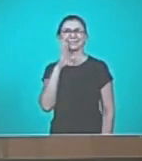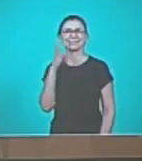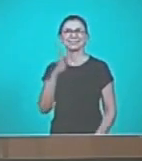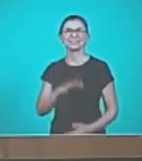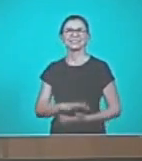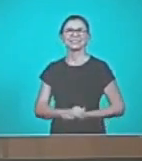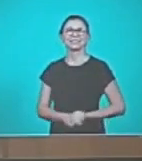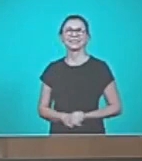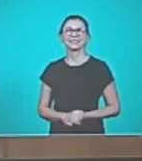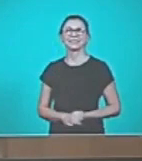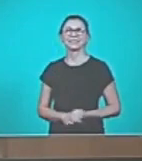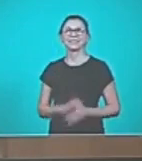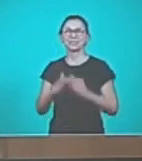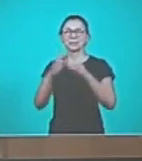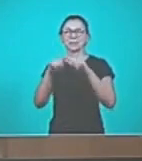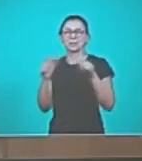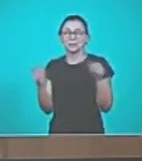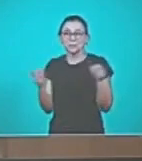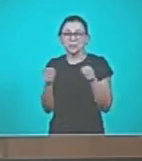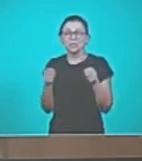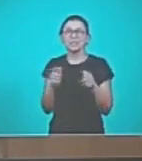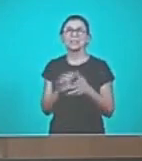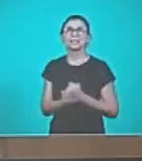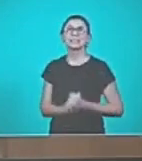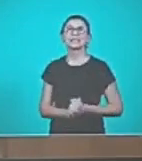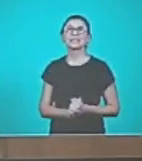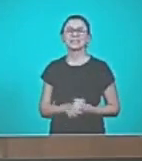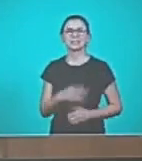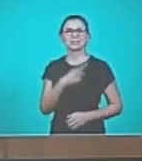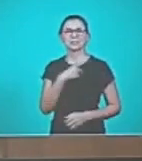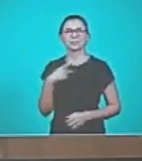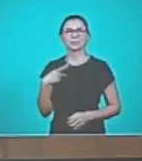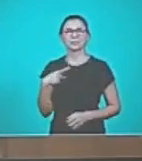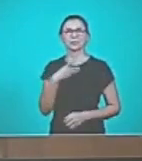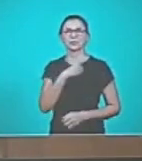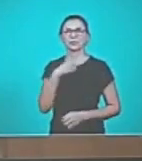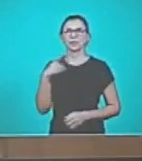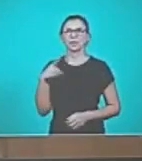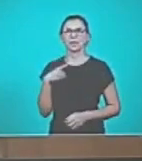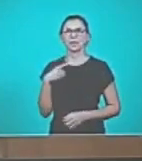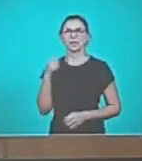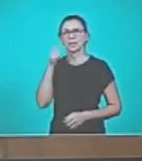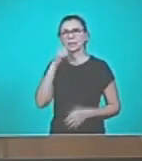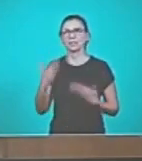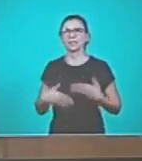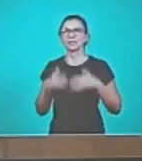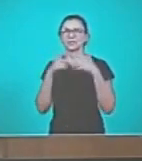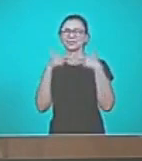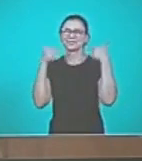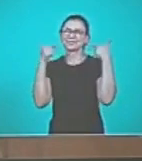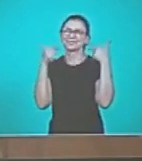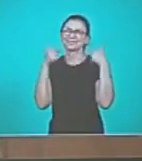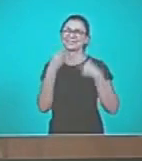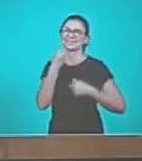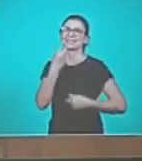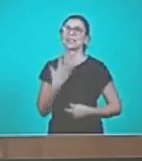nice. That was the side of the church, a little church. The pastor ahead, the deacons and the sisters